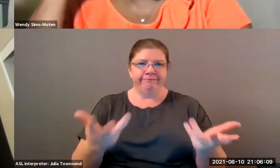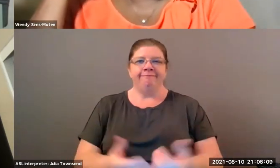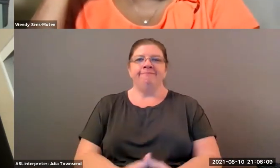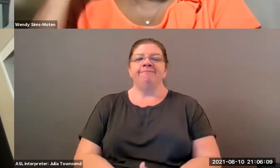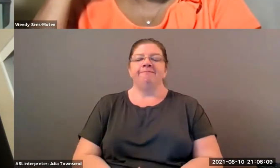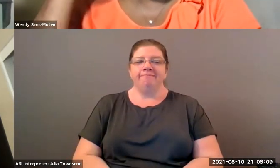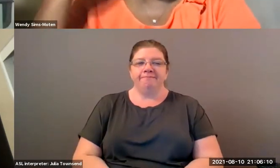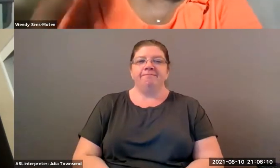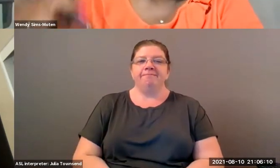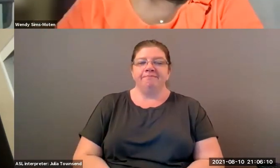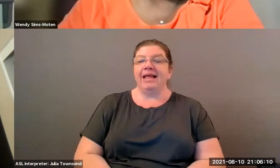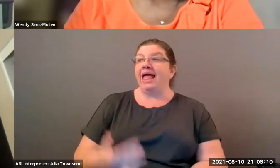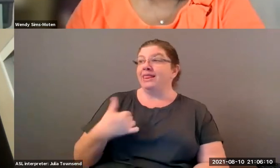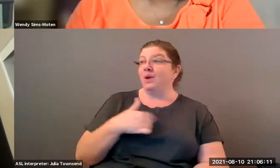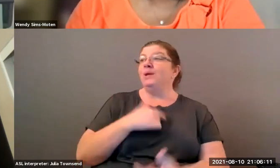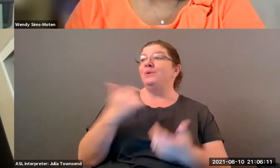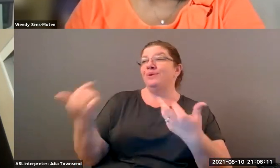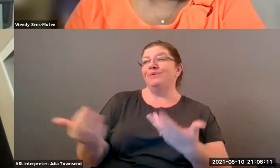And we will wait.